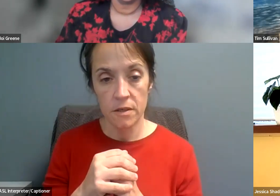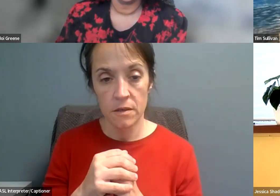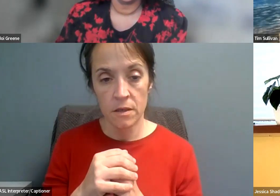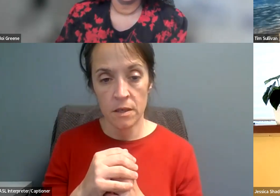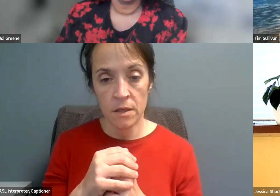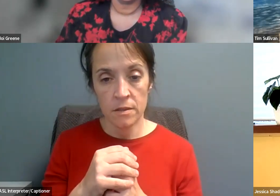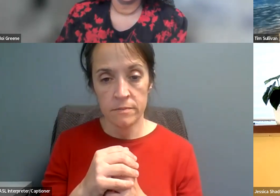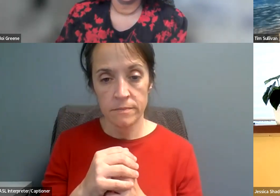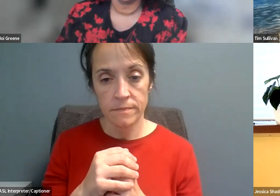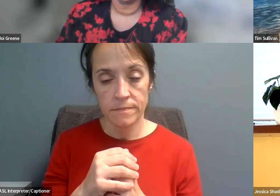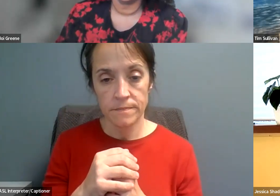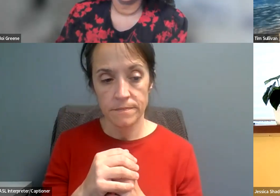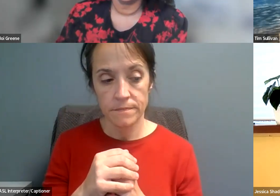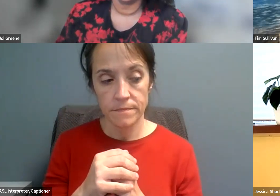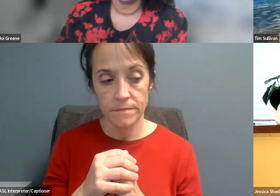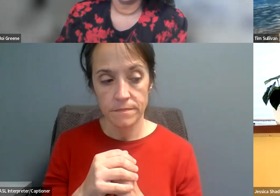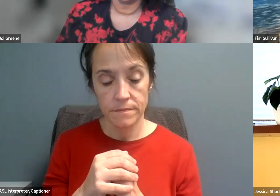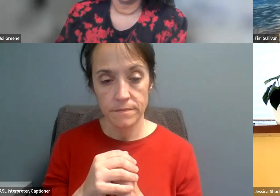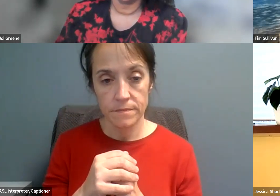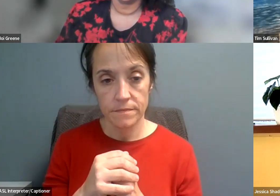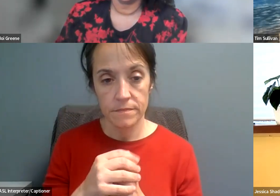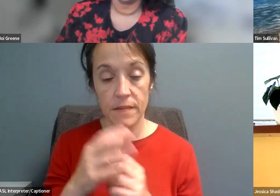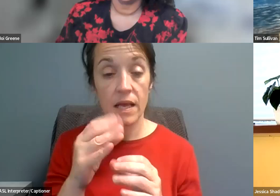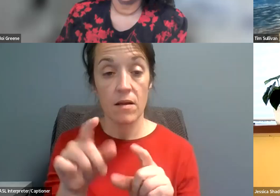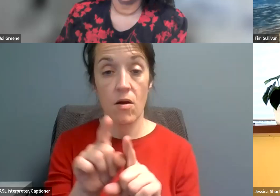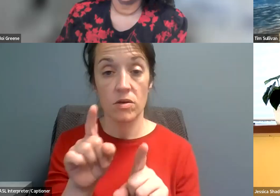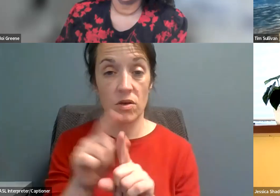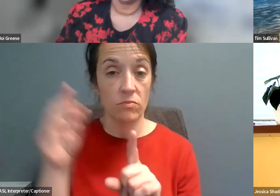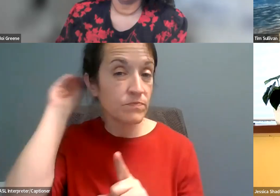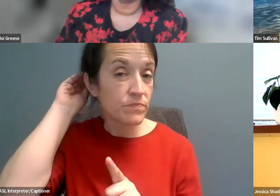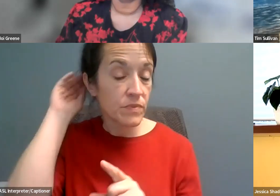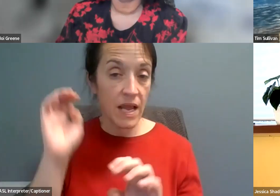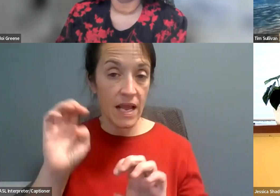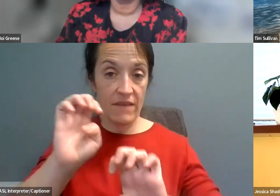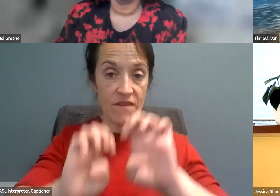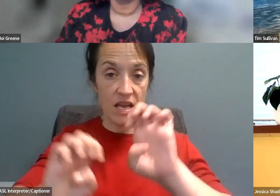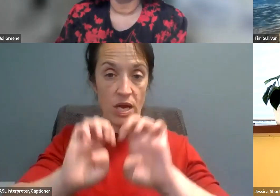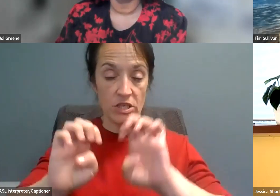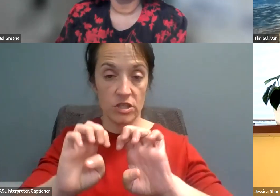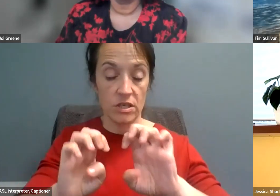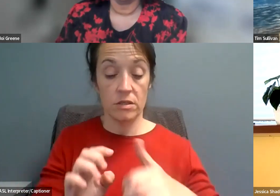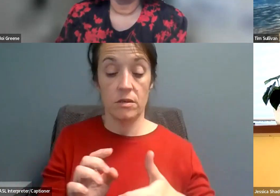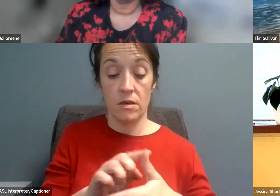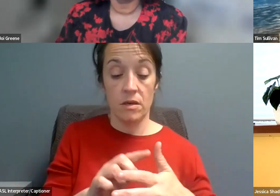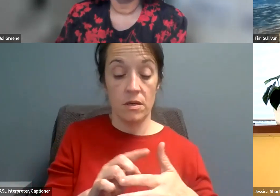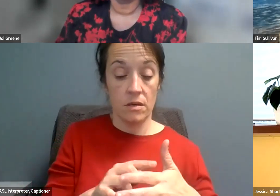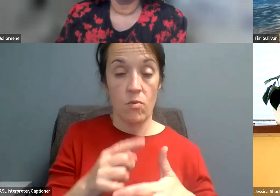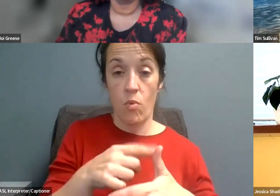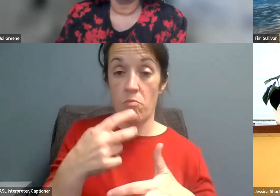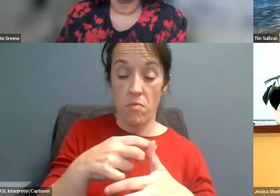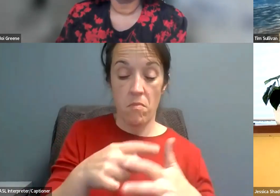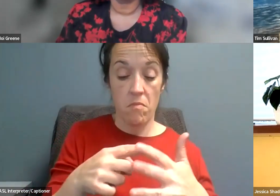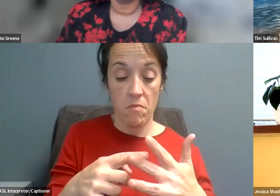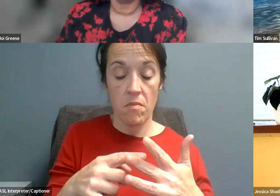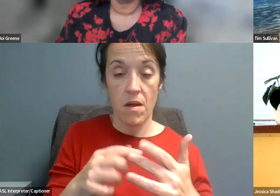one thing that you shouldn't forget about is evaluation. So it's not just the how-to of the